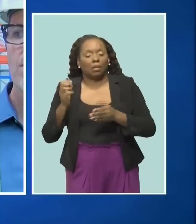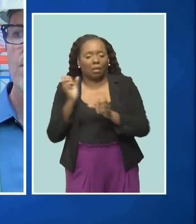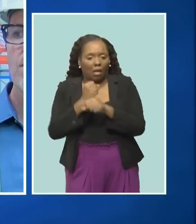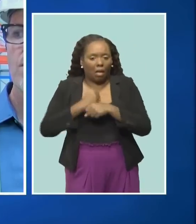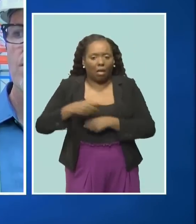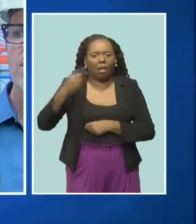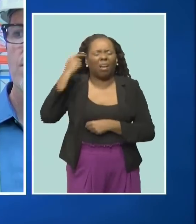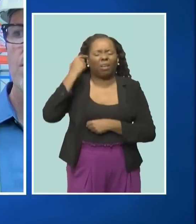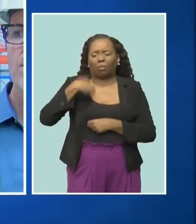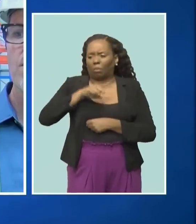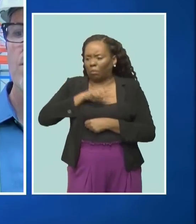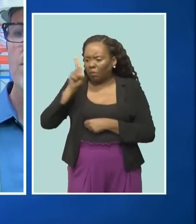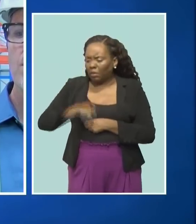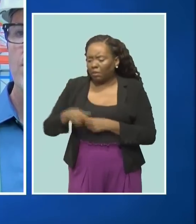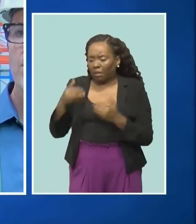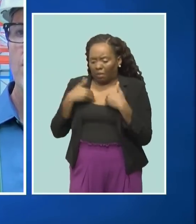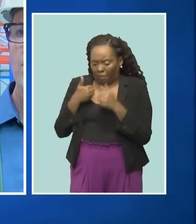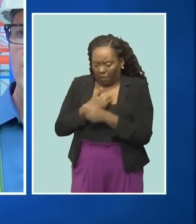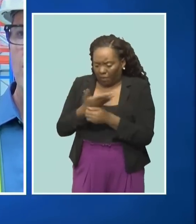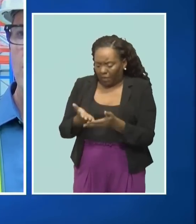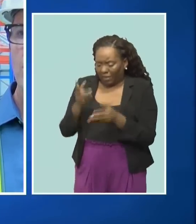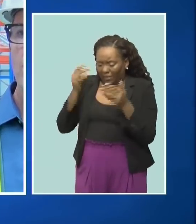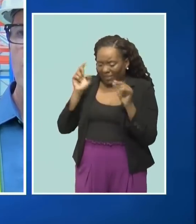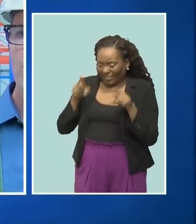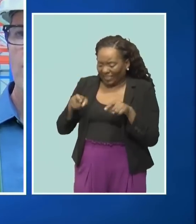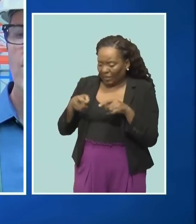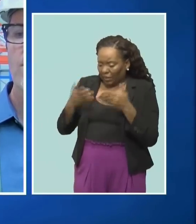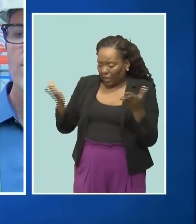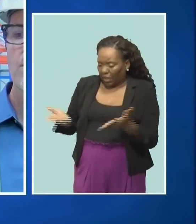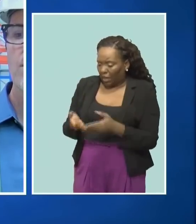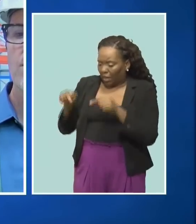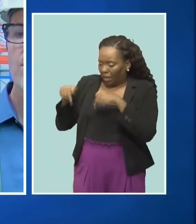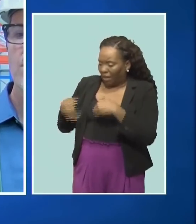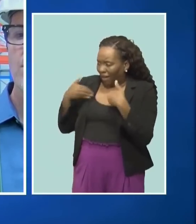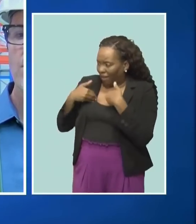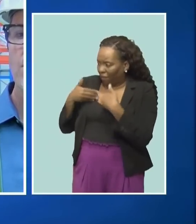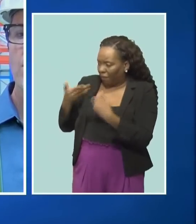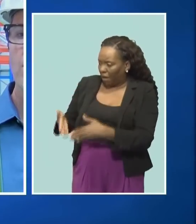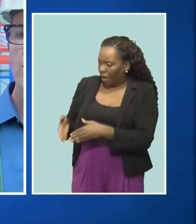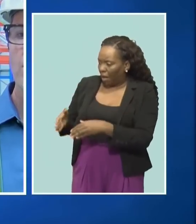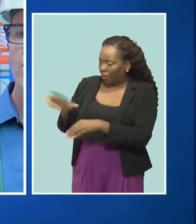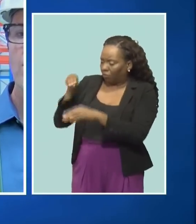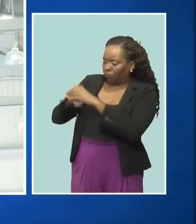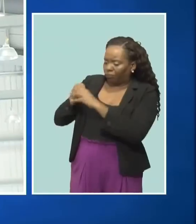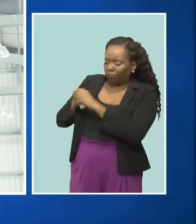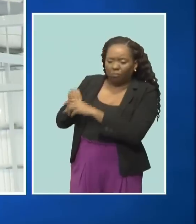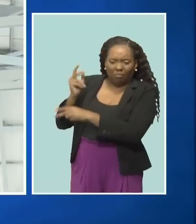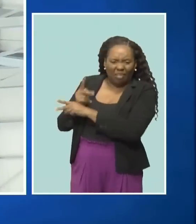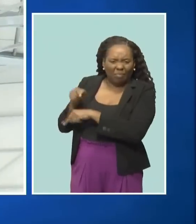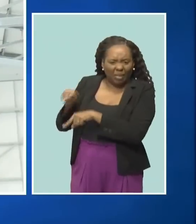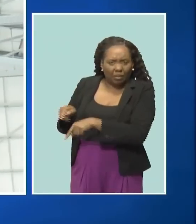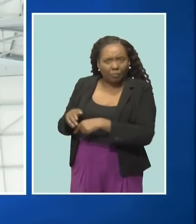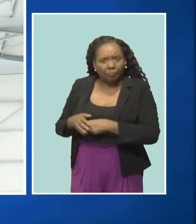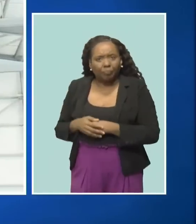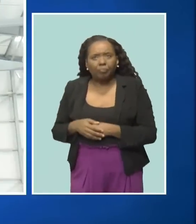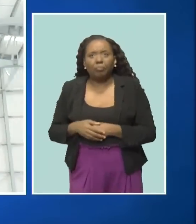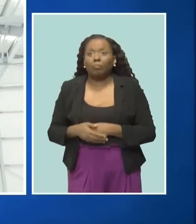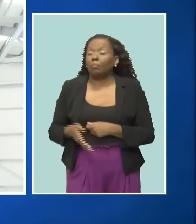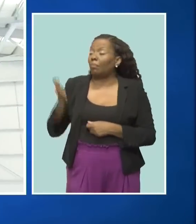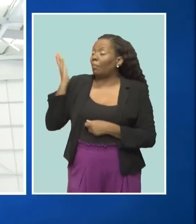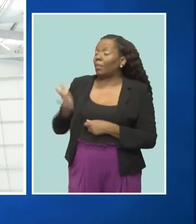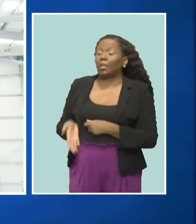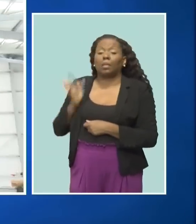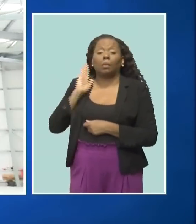to have the items that we know we are going to need in sufficient stock that we can service the rest of the Caribbean. The warehouse will house